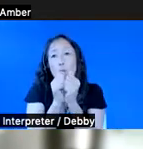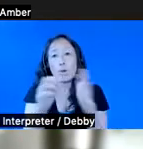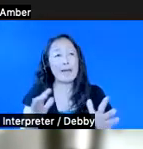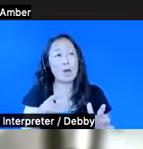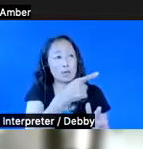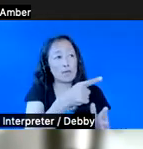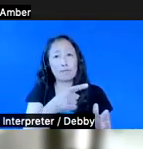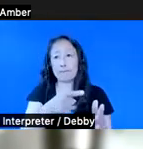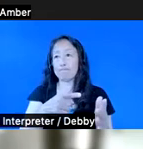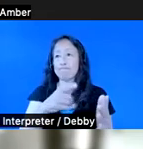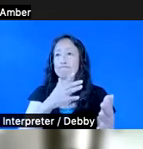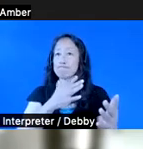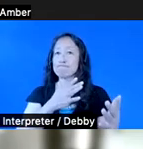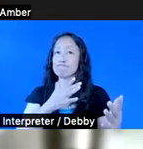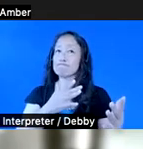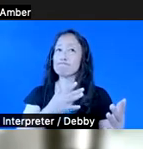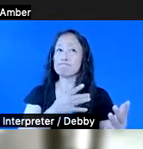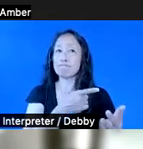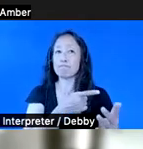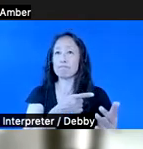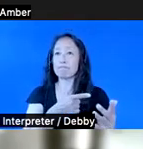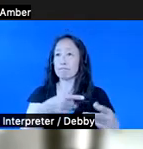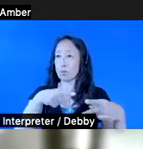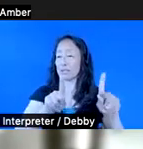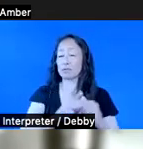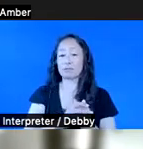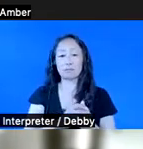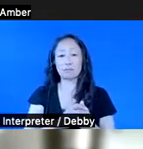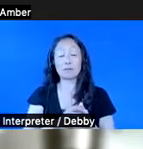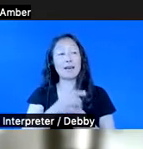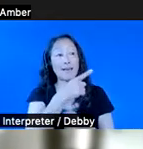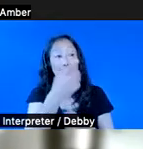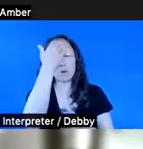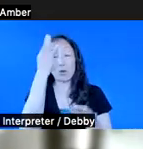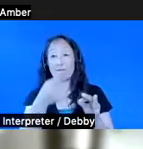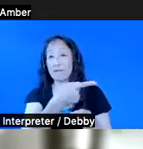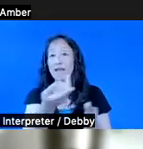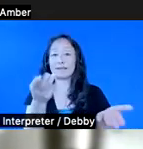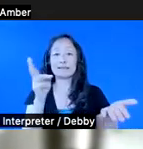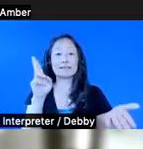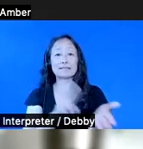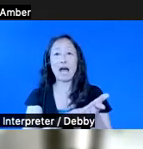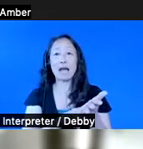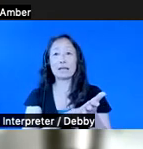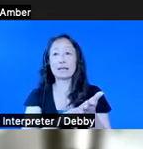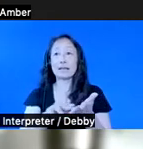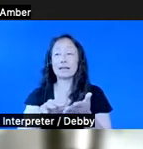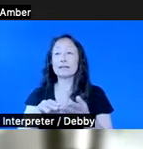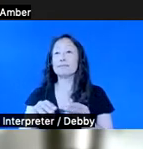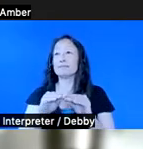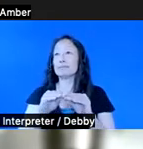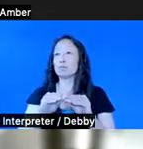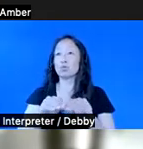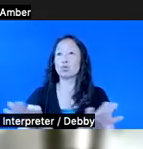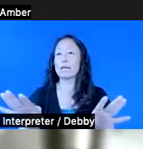consent. That they know exactly if they sign a release of information, that we should be clear